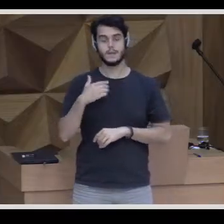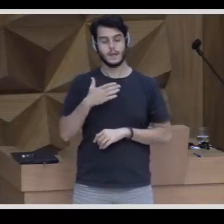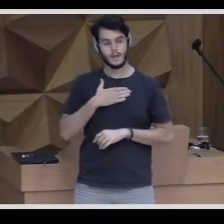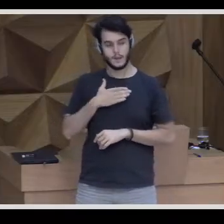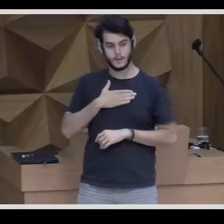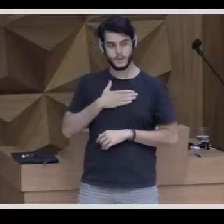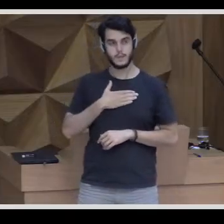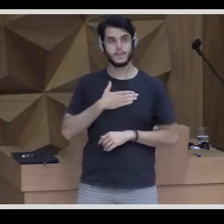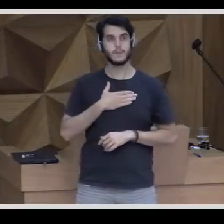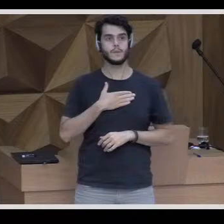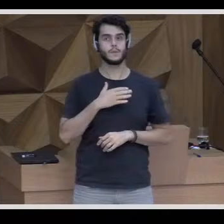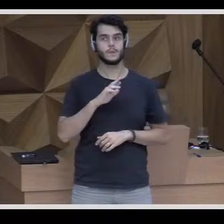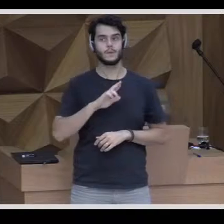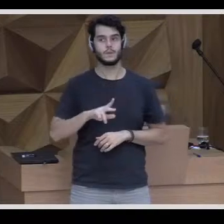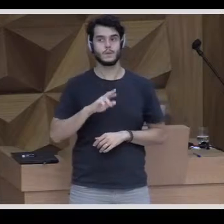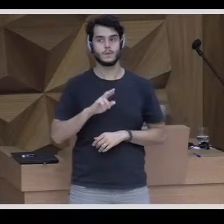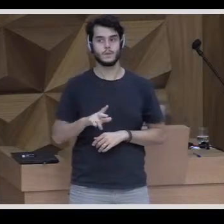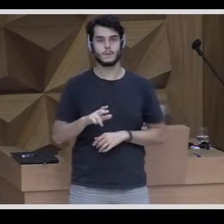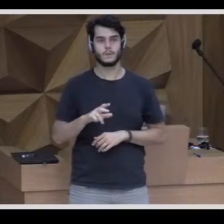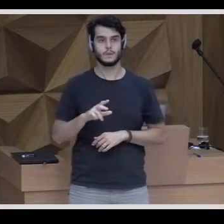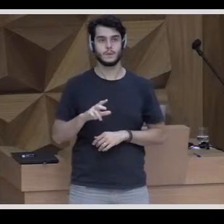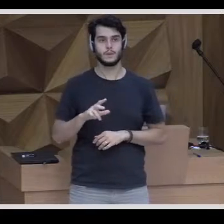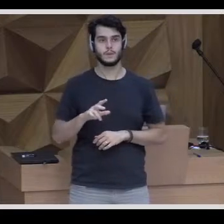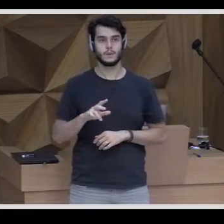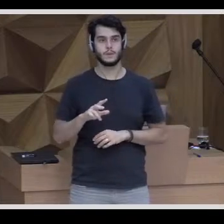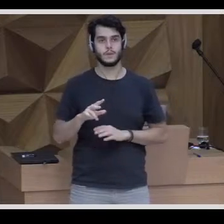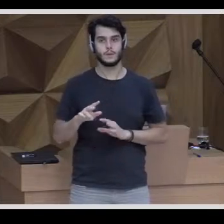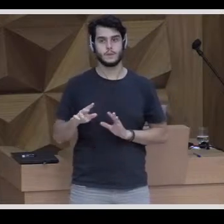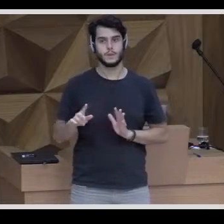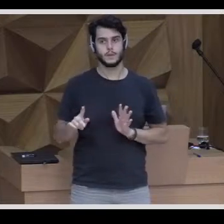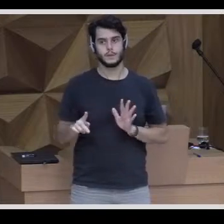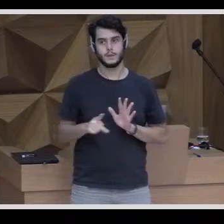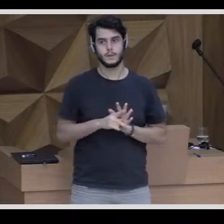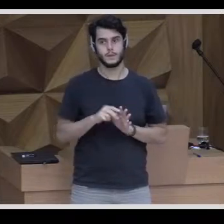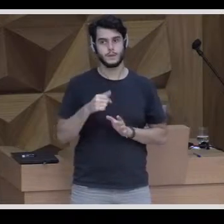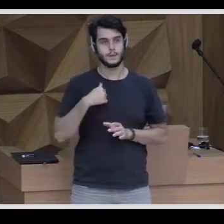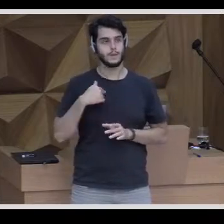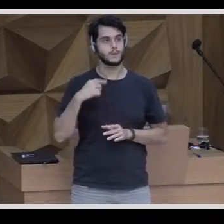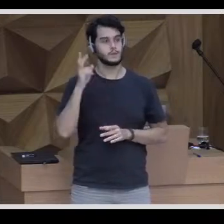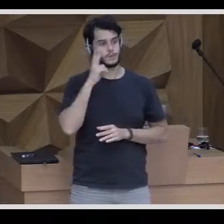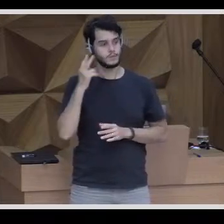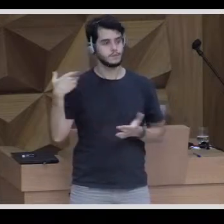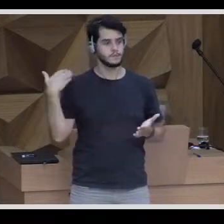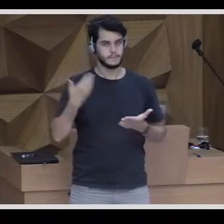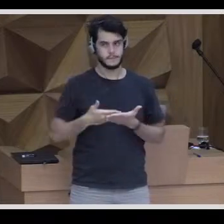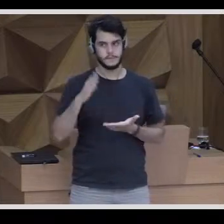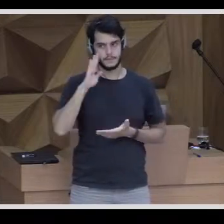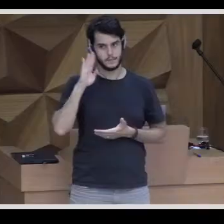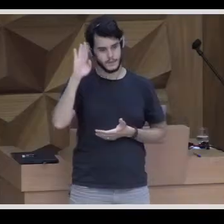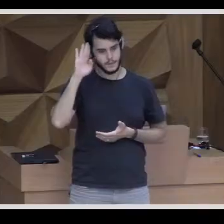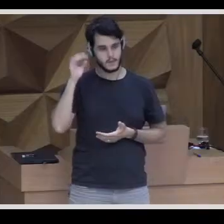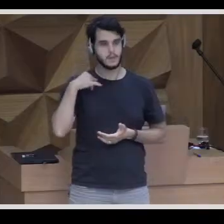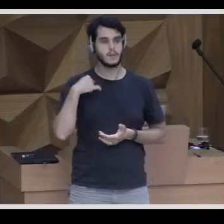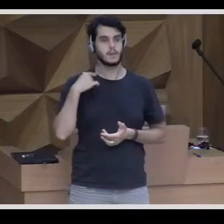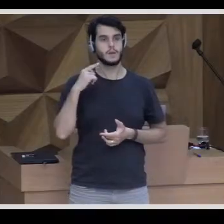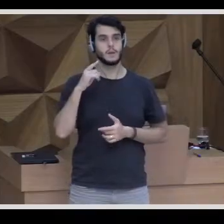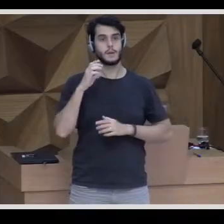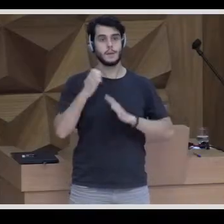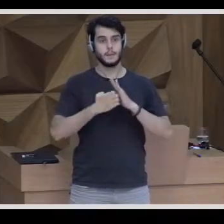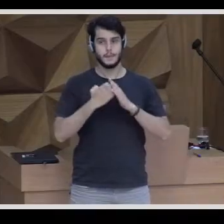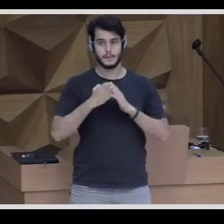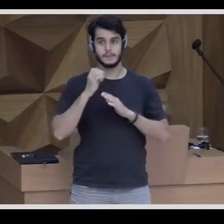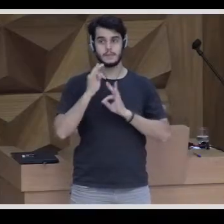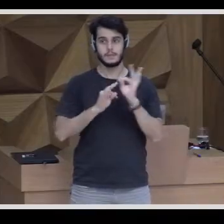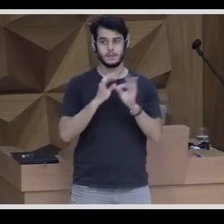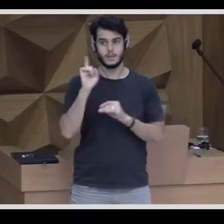an academic background. I come from a tech company back in Colombia, working with financial services.